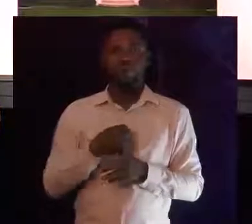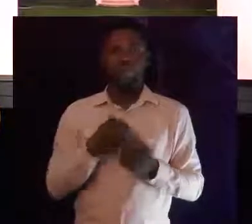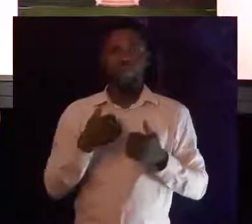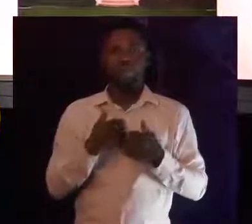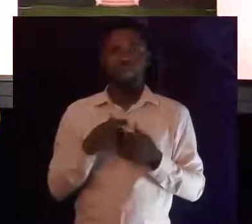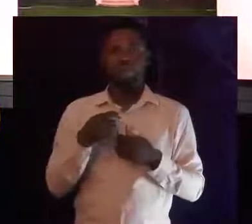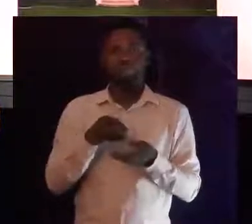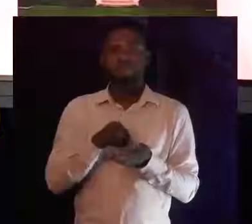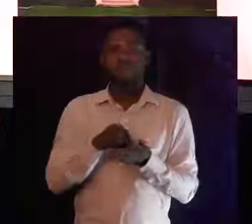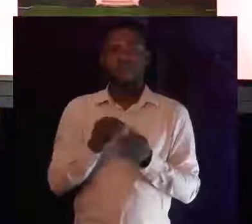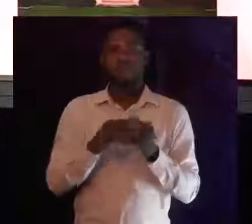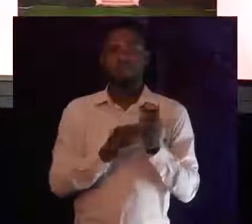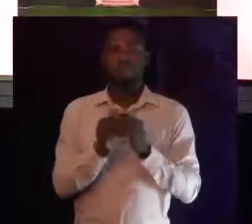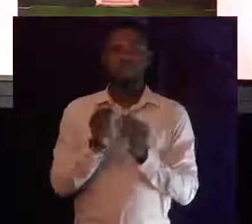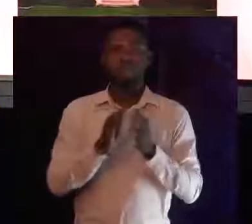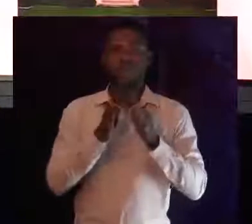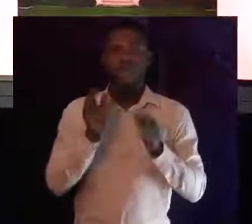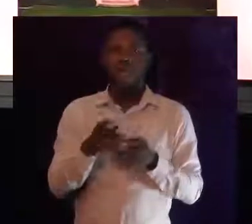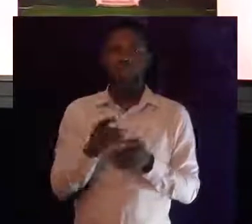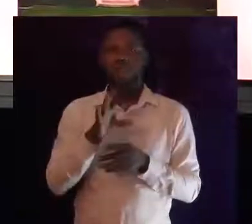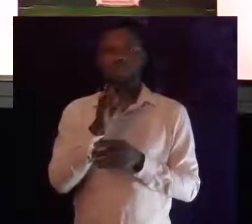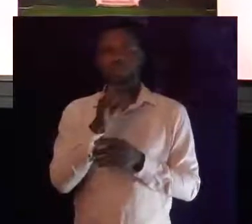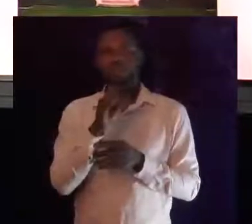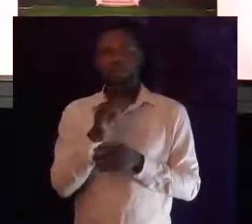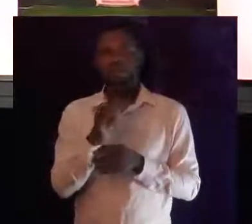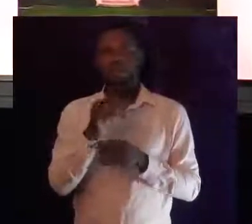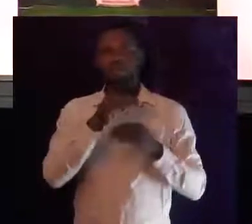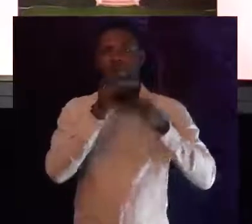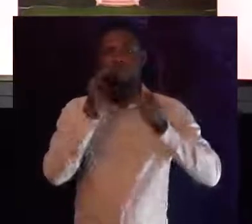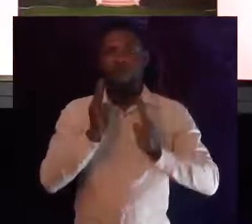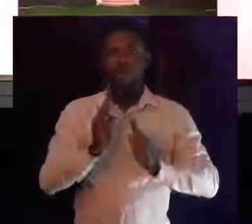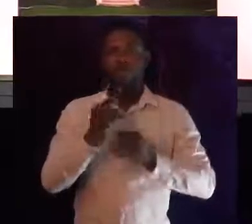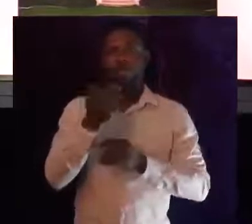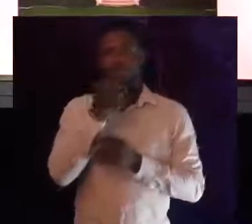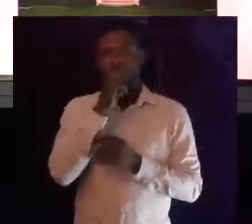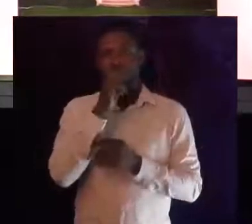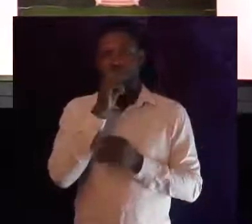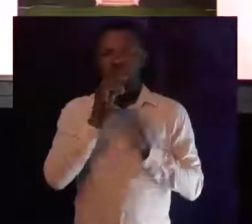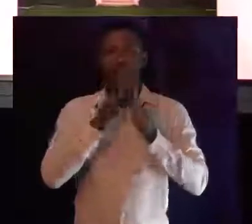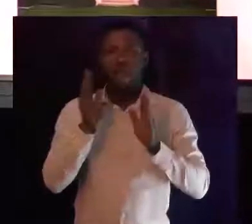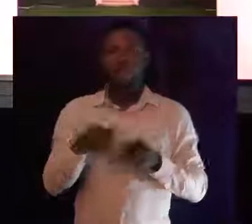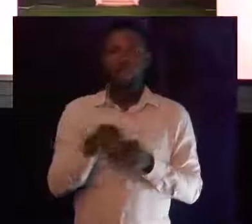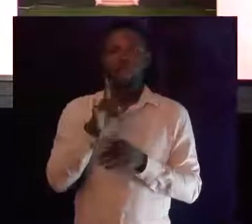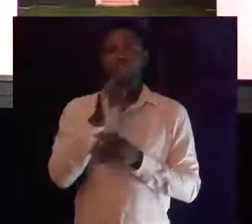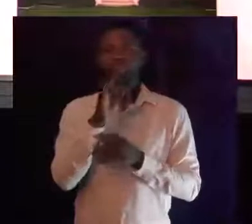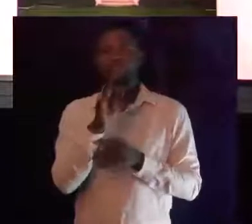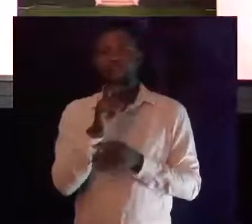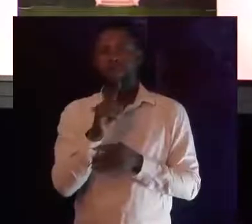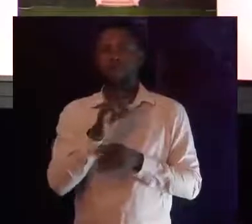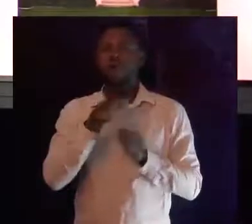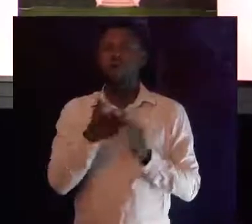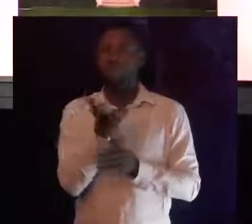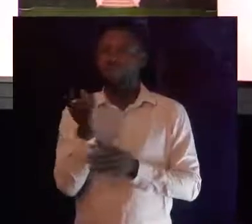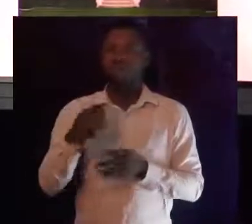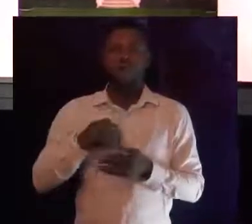We have mud house, the cement, bungalow, mansion, glass house, duplex. All these